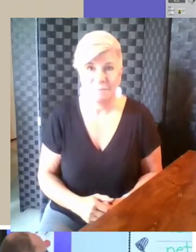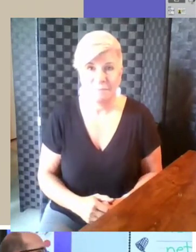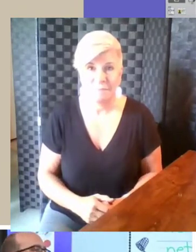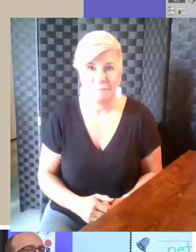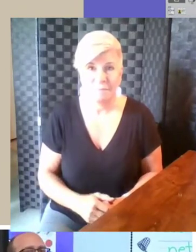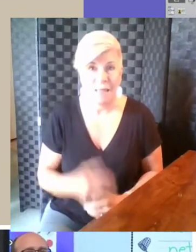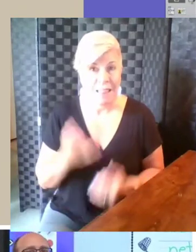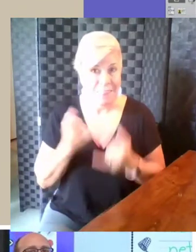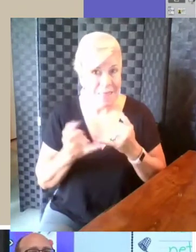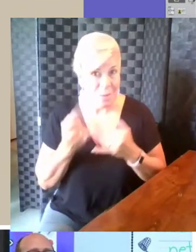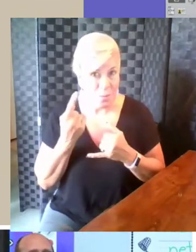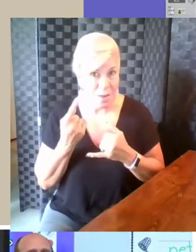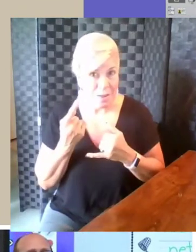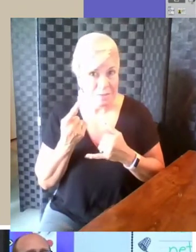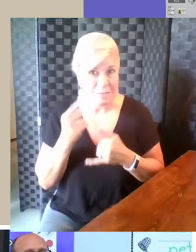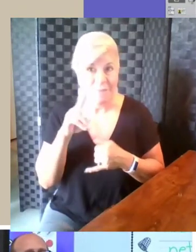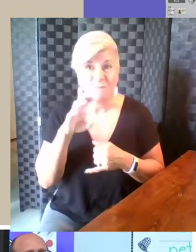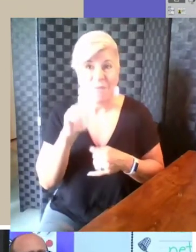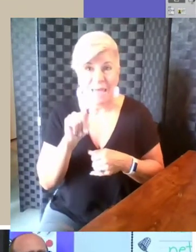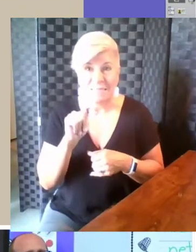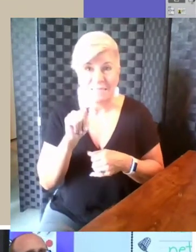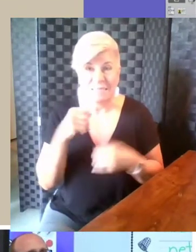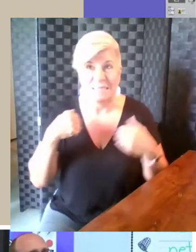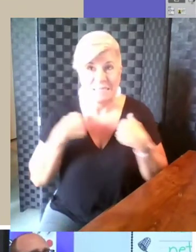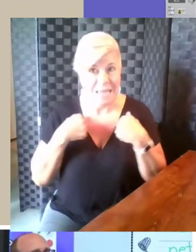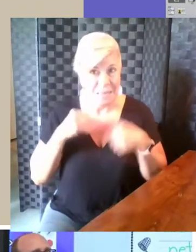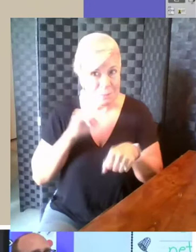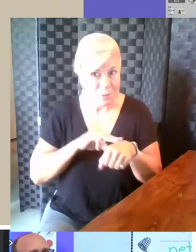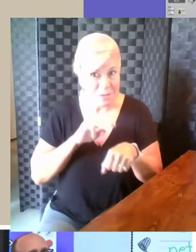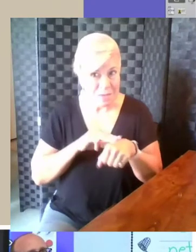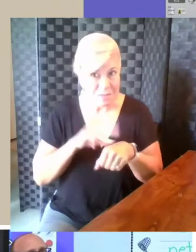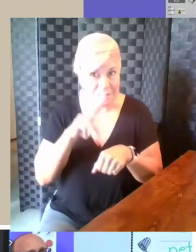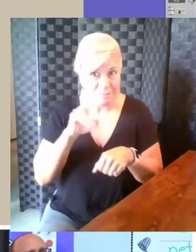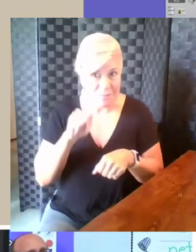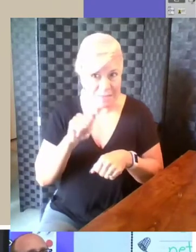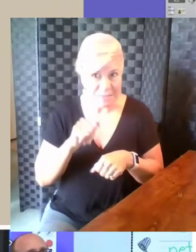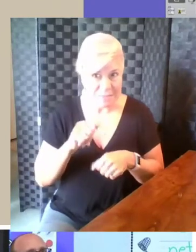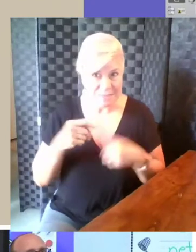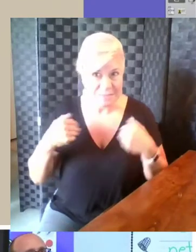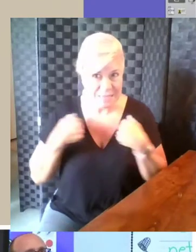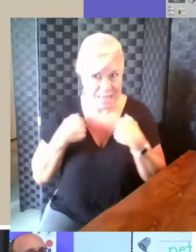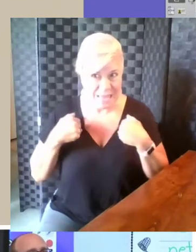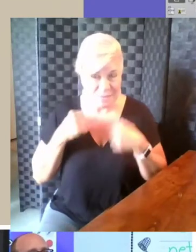And the last one is vet. Can you spell that all by yourself, please?